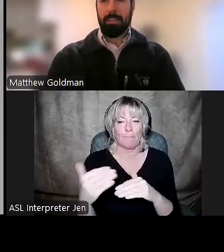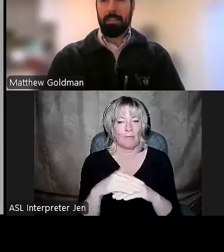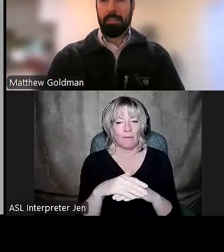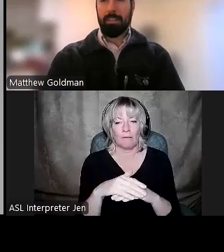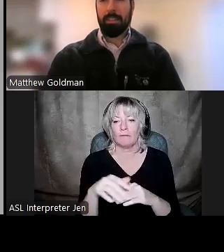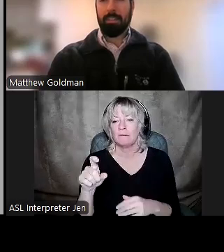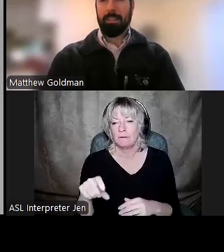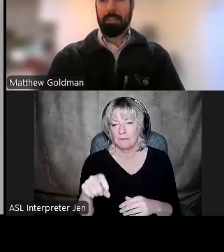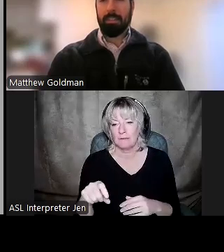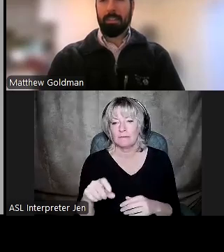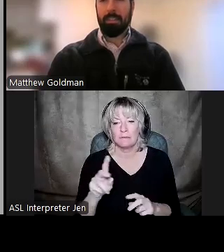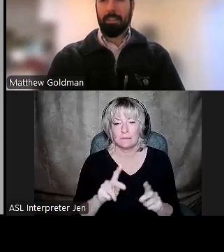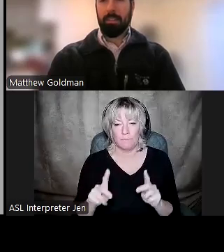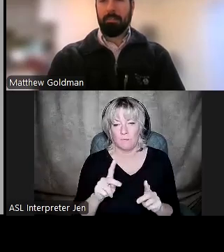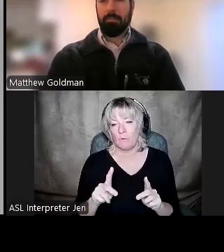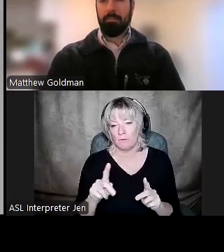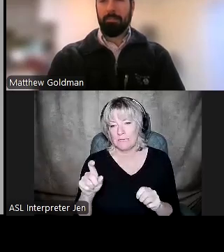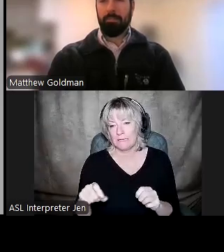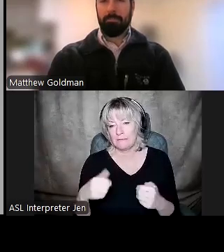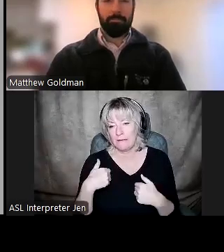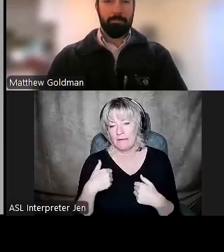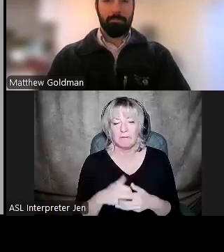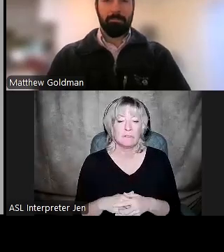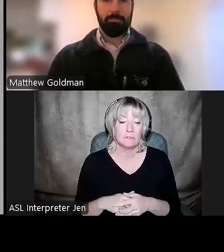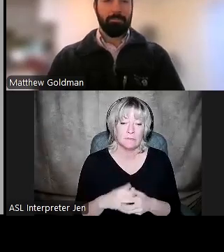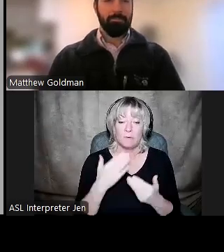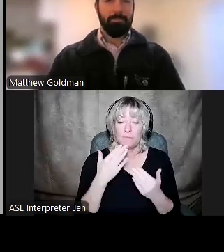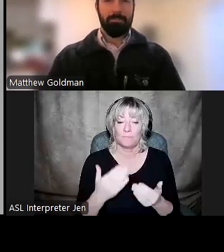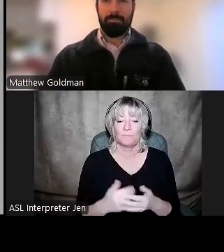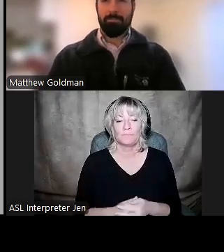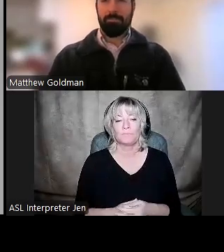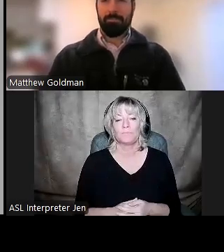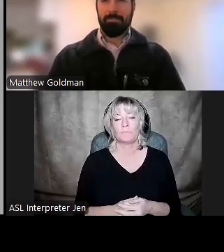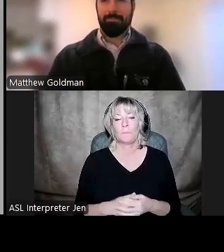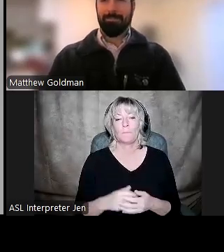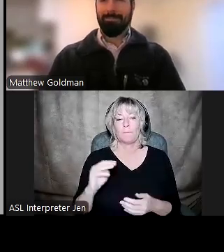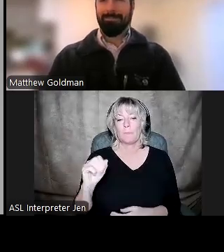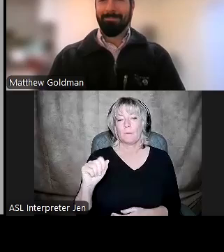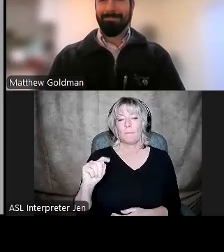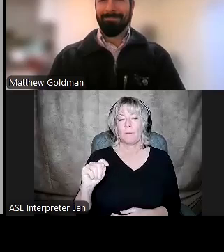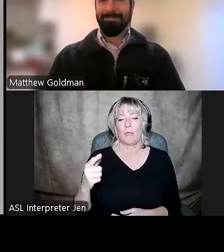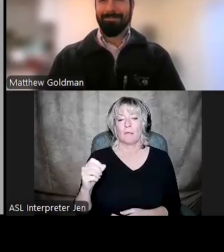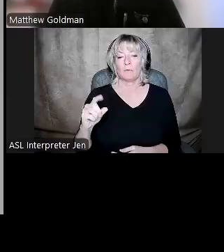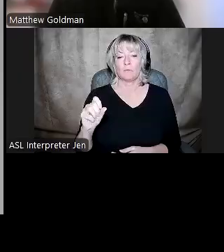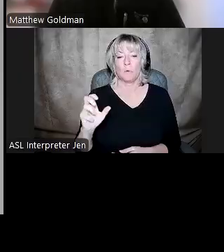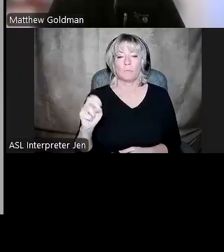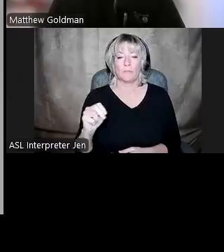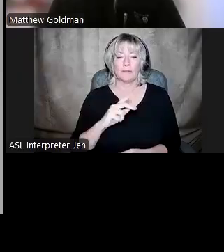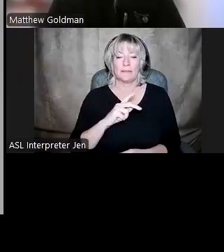people your teams are working with have. So thank you so much for that. Matt Goldman with Kings County,